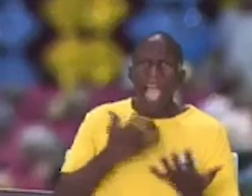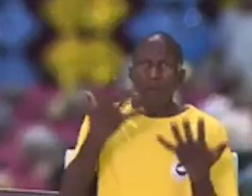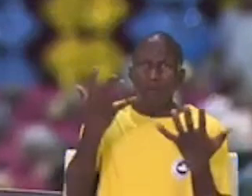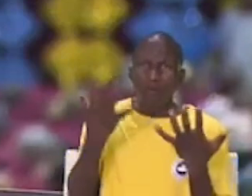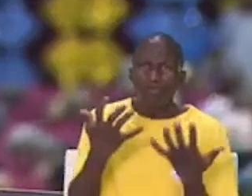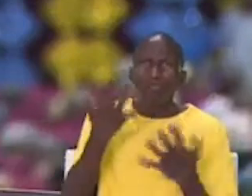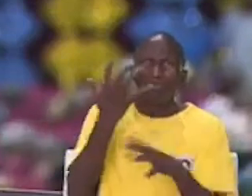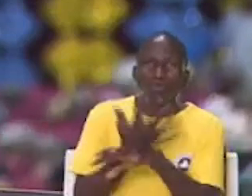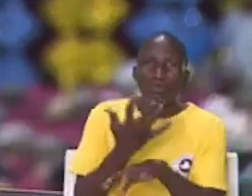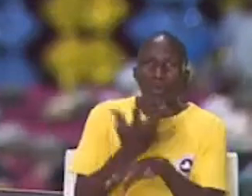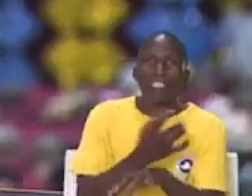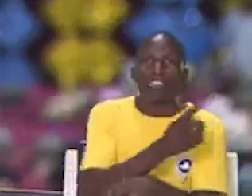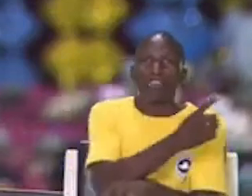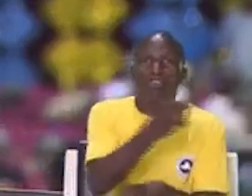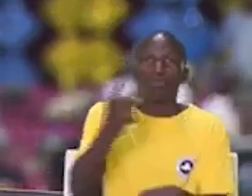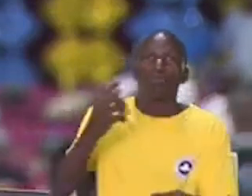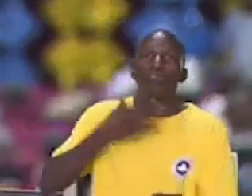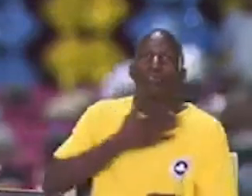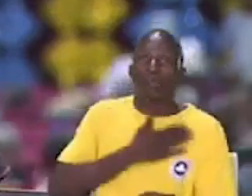to please rise